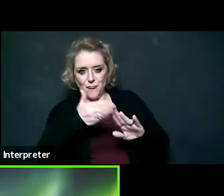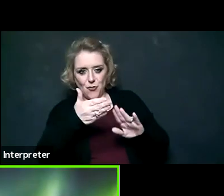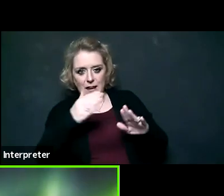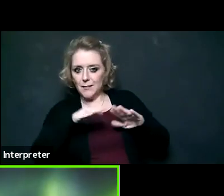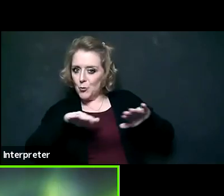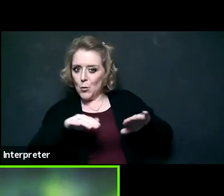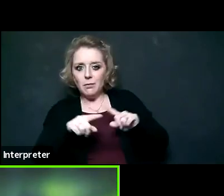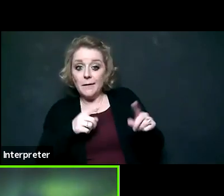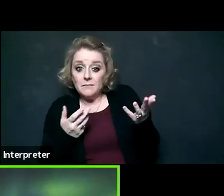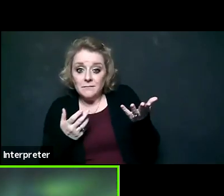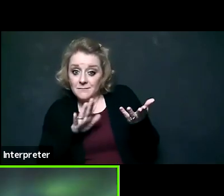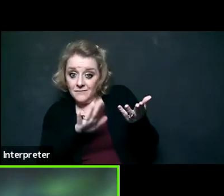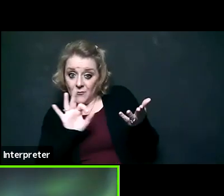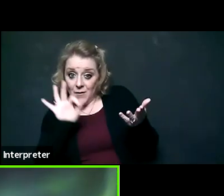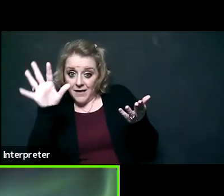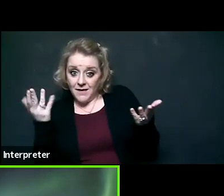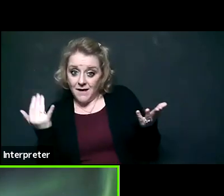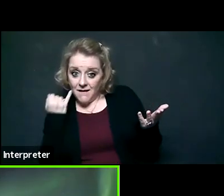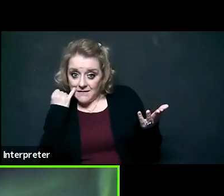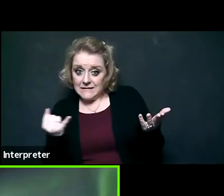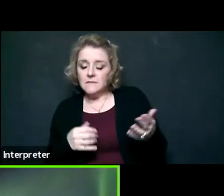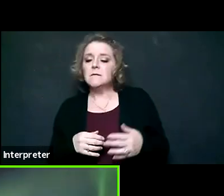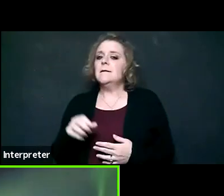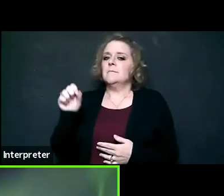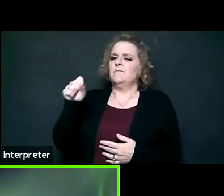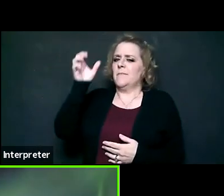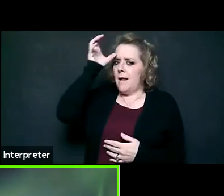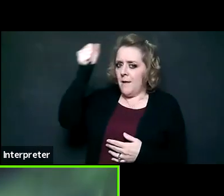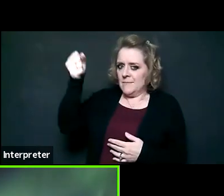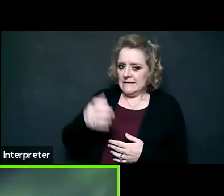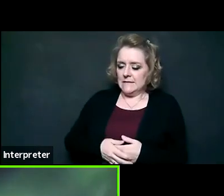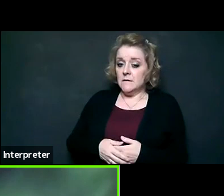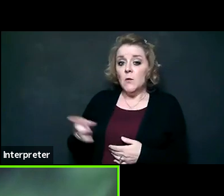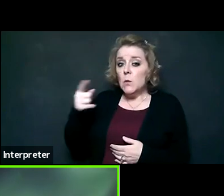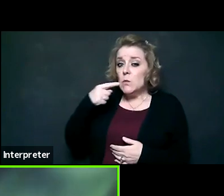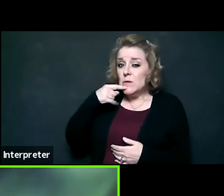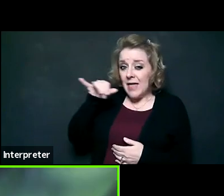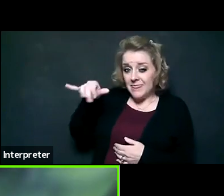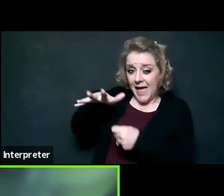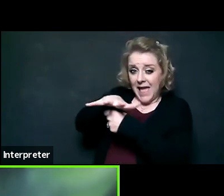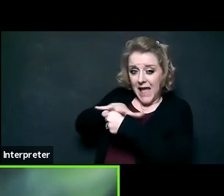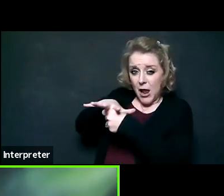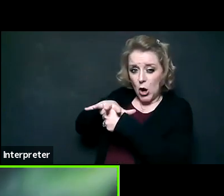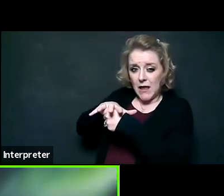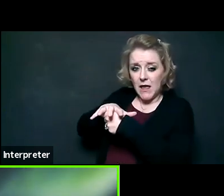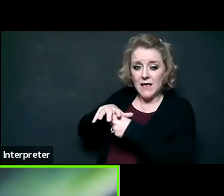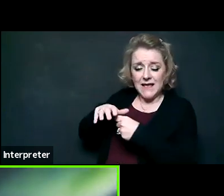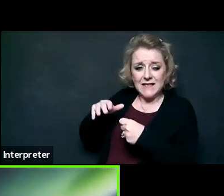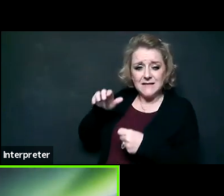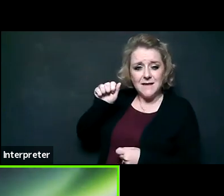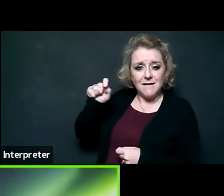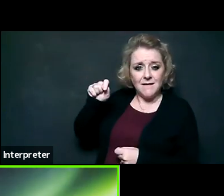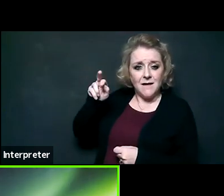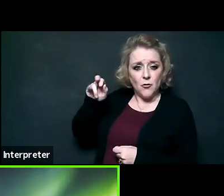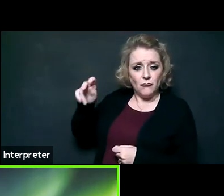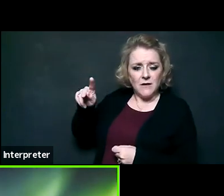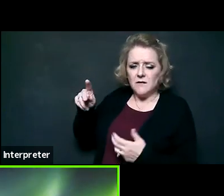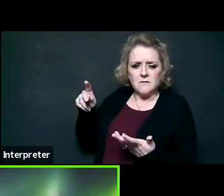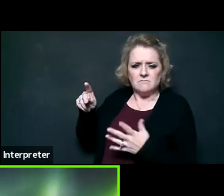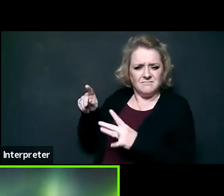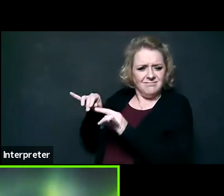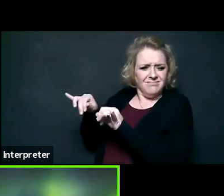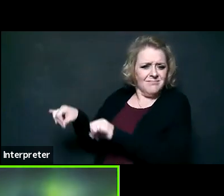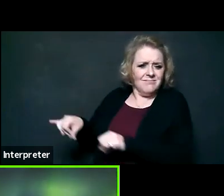again, common sense. And I guess something also, Christy, is that when you say that population's at risk, they are no more at risk